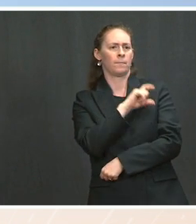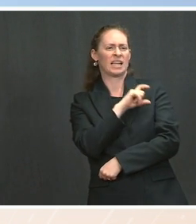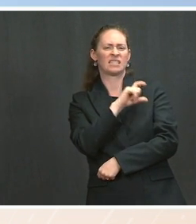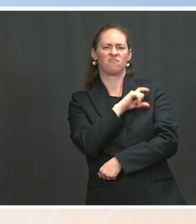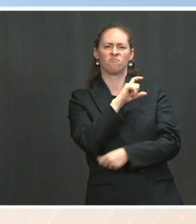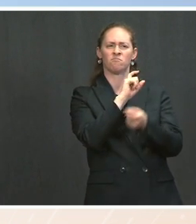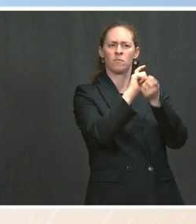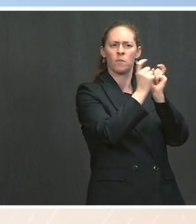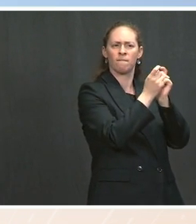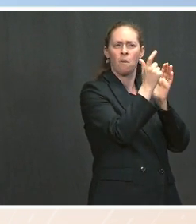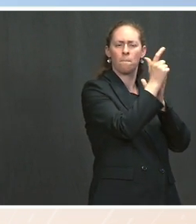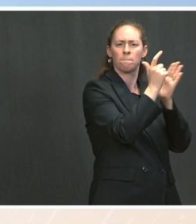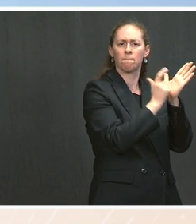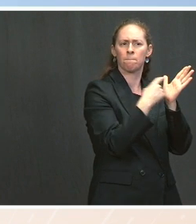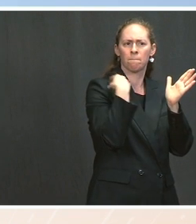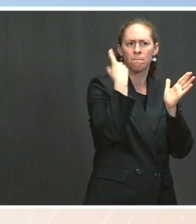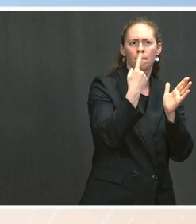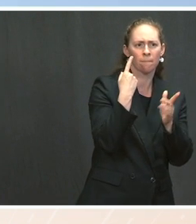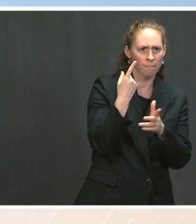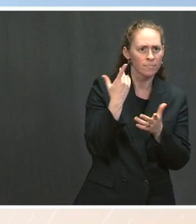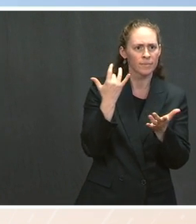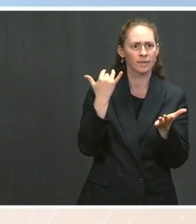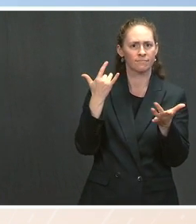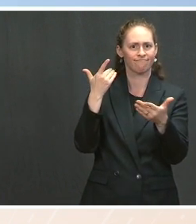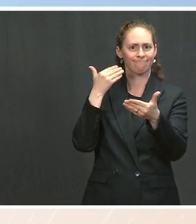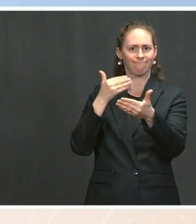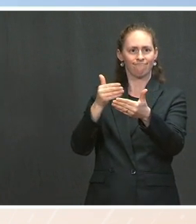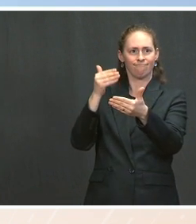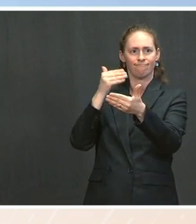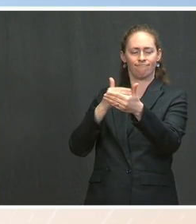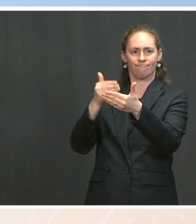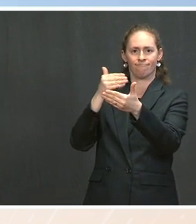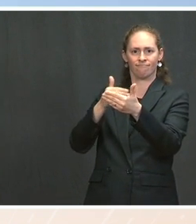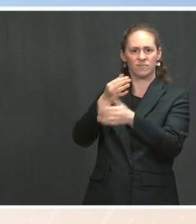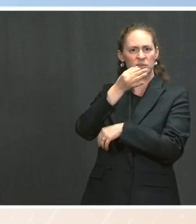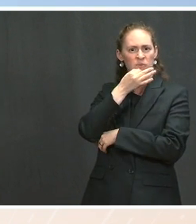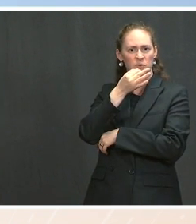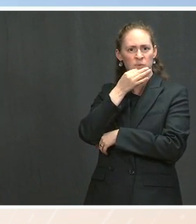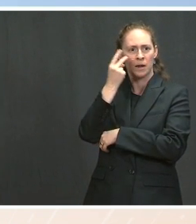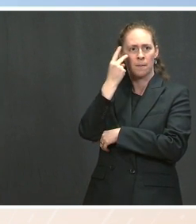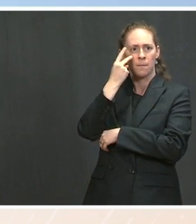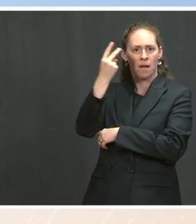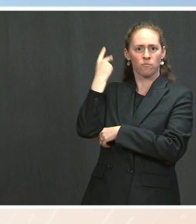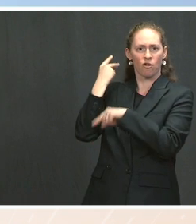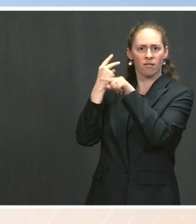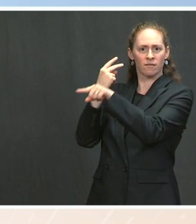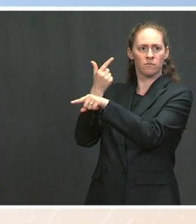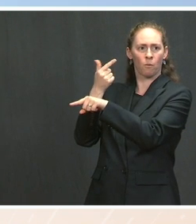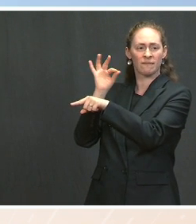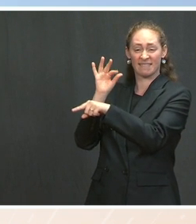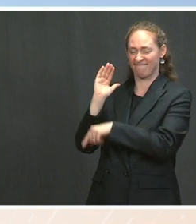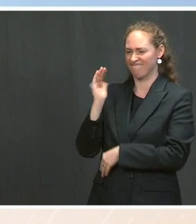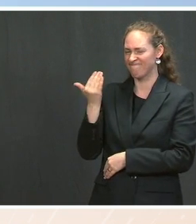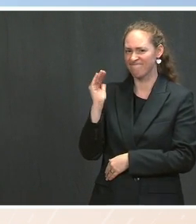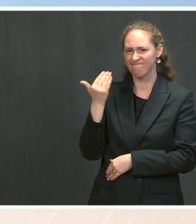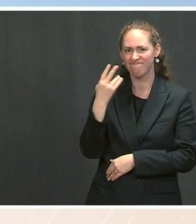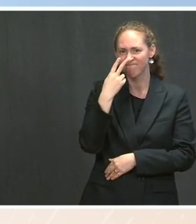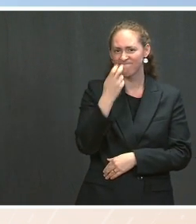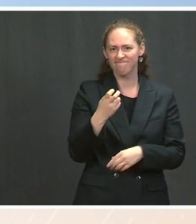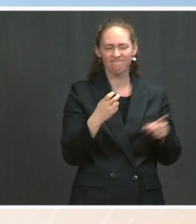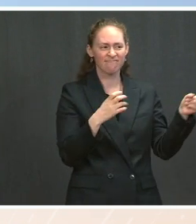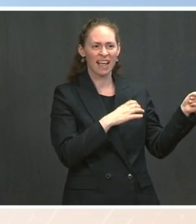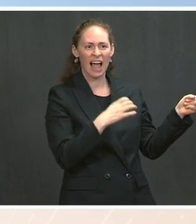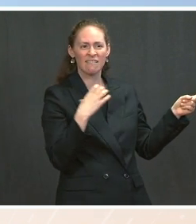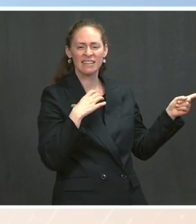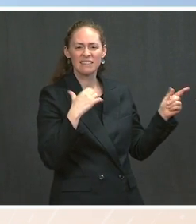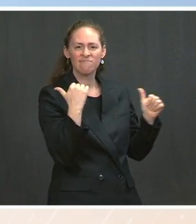going to slip without legislation being passed. Is the White House losing some confidence in the bipartisan talks that are going on Capitol